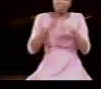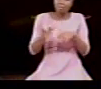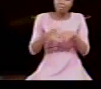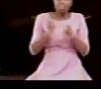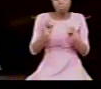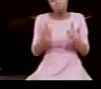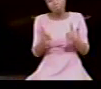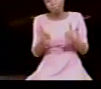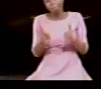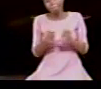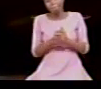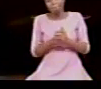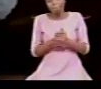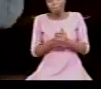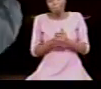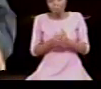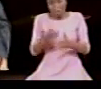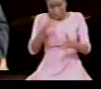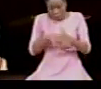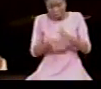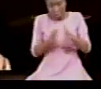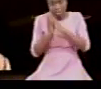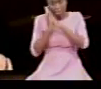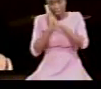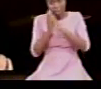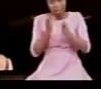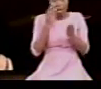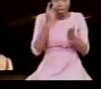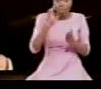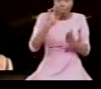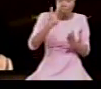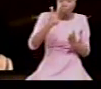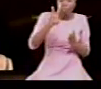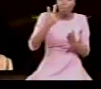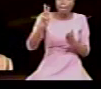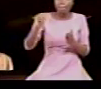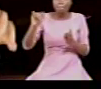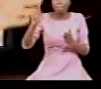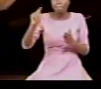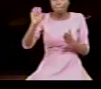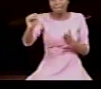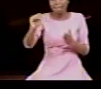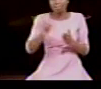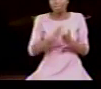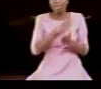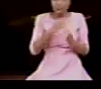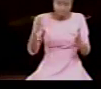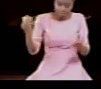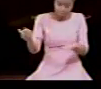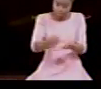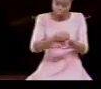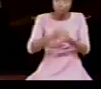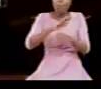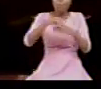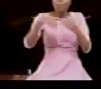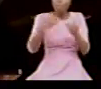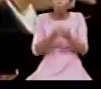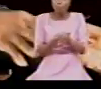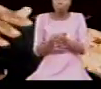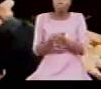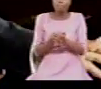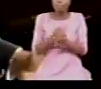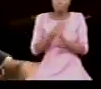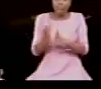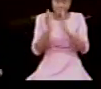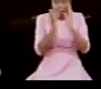say, look at under the bed, saw two mites and brought all widow's mites and gave